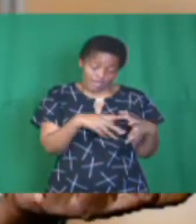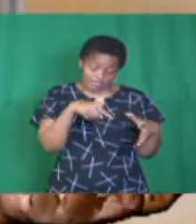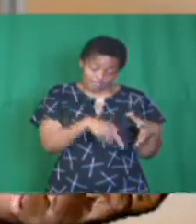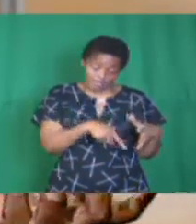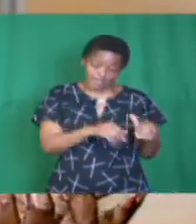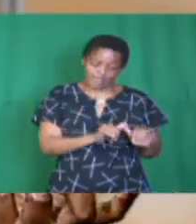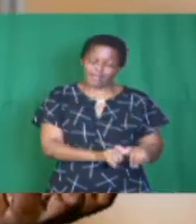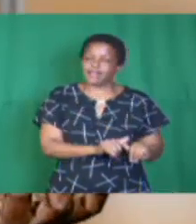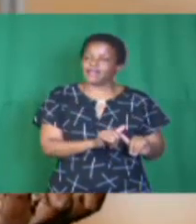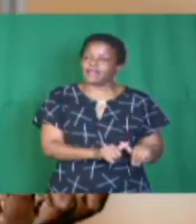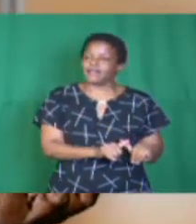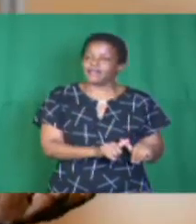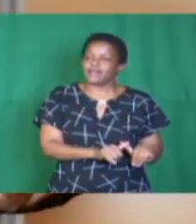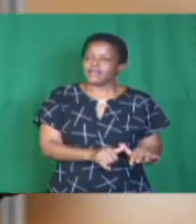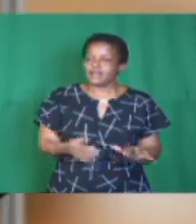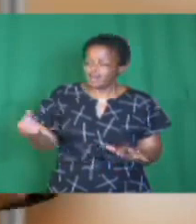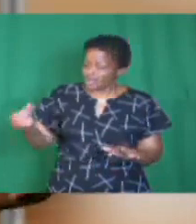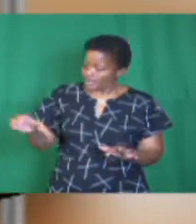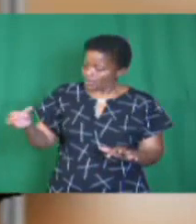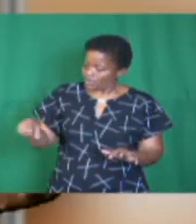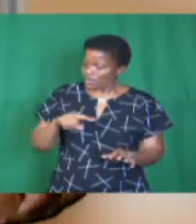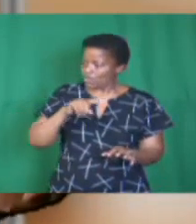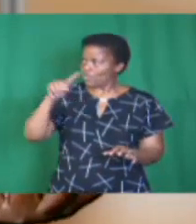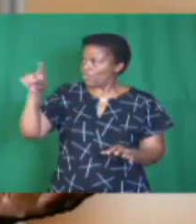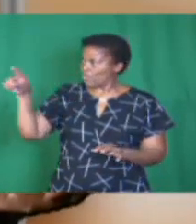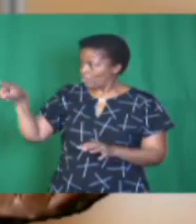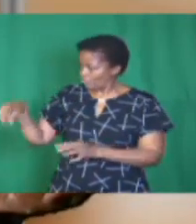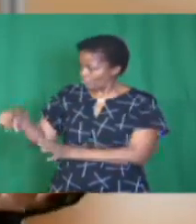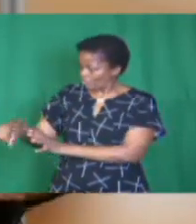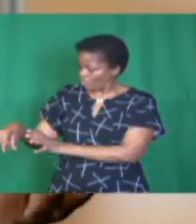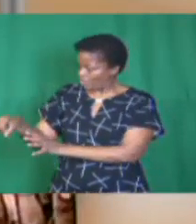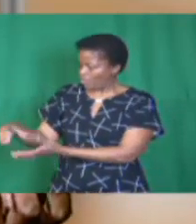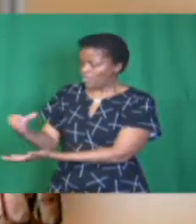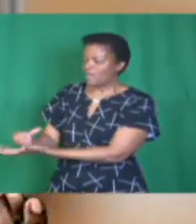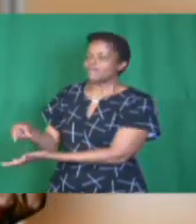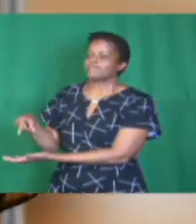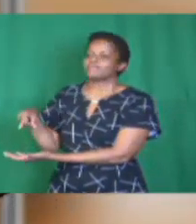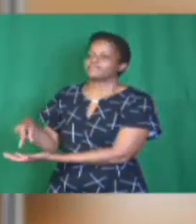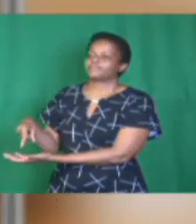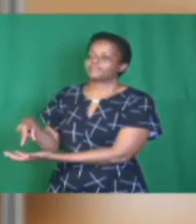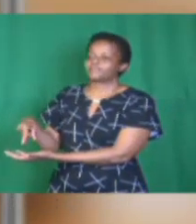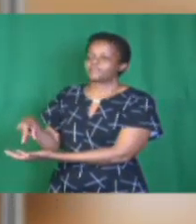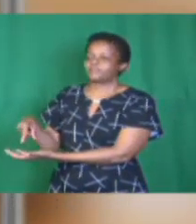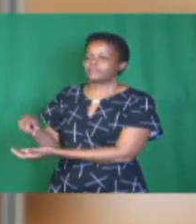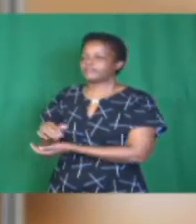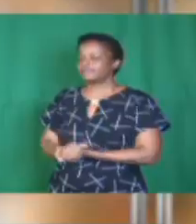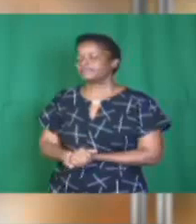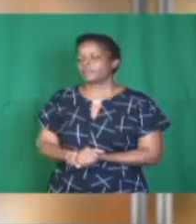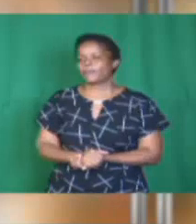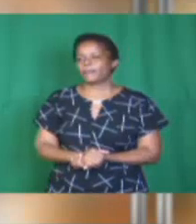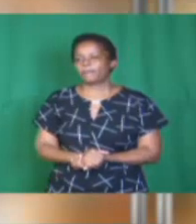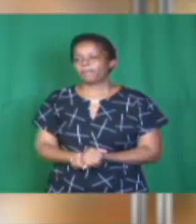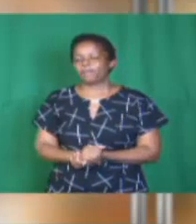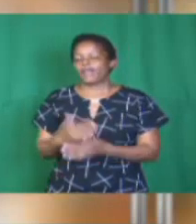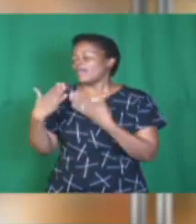in the boiling flask, whilst the solvent is collected in the collecting flask. Okay, thank you